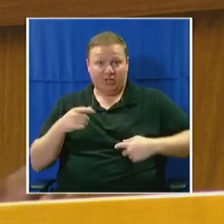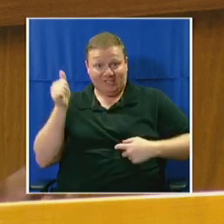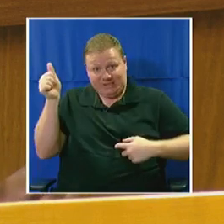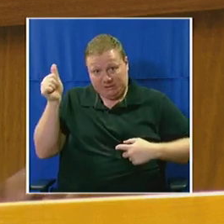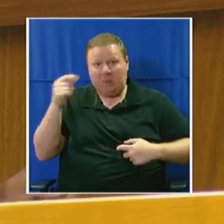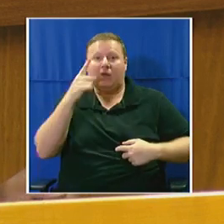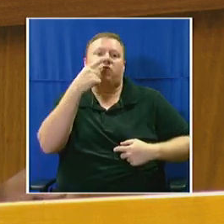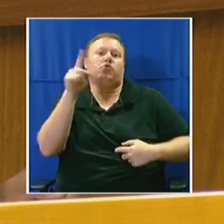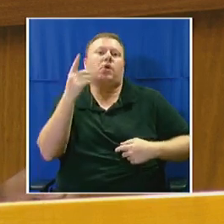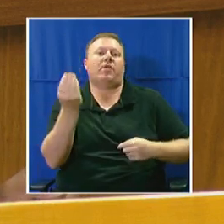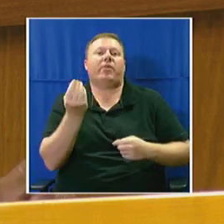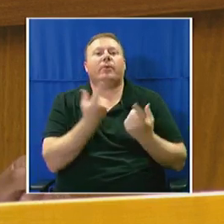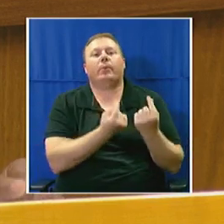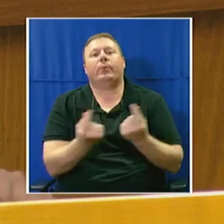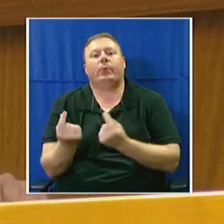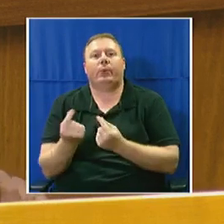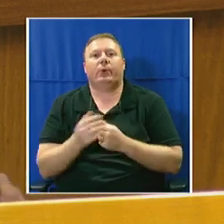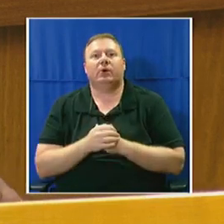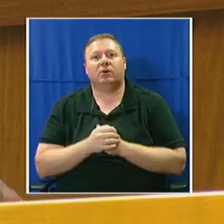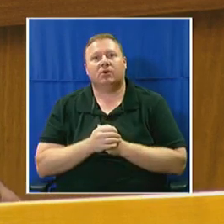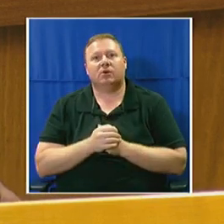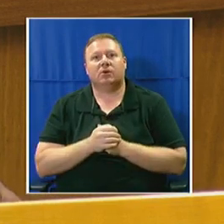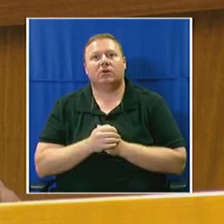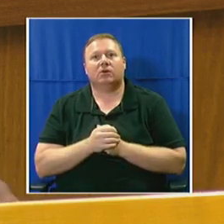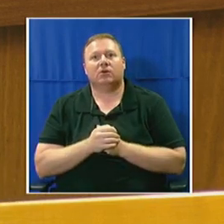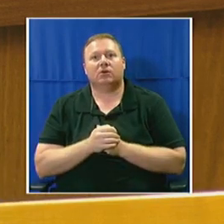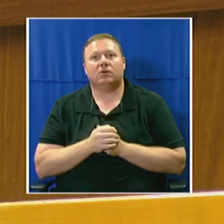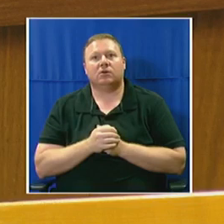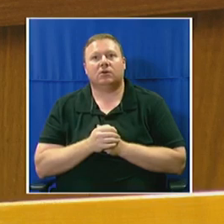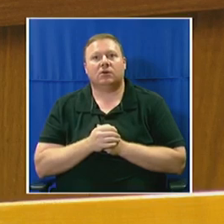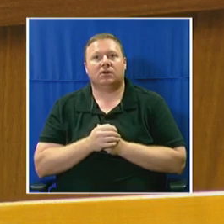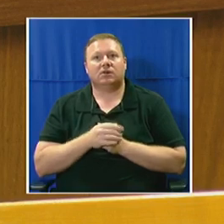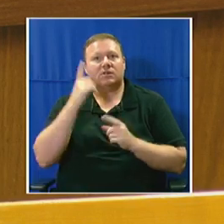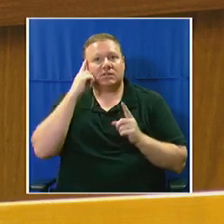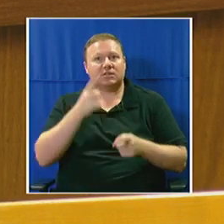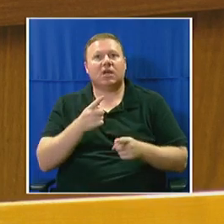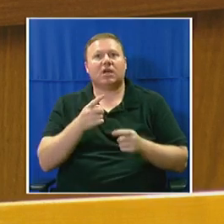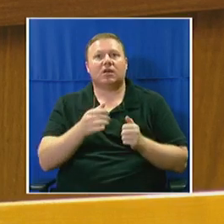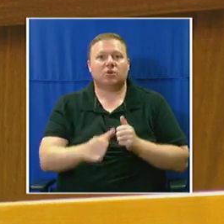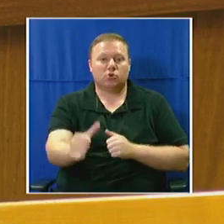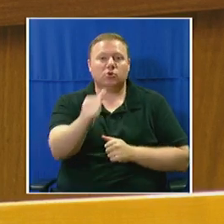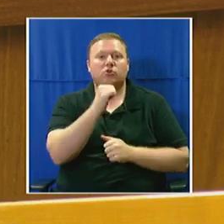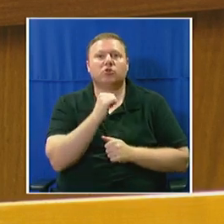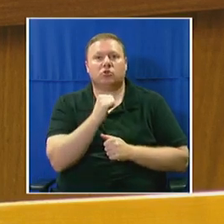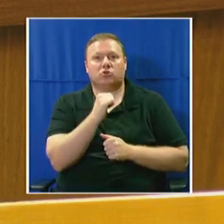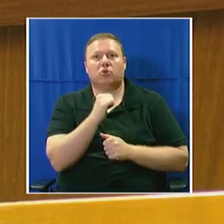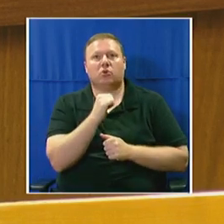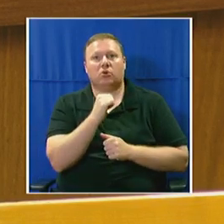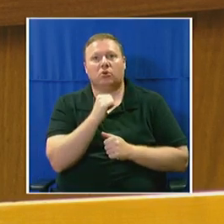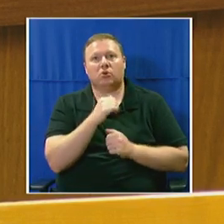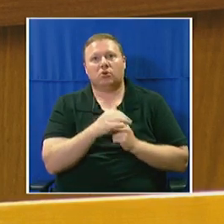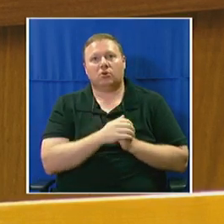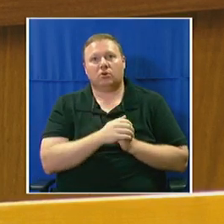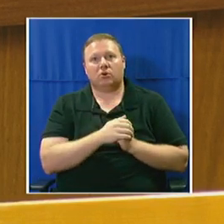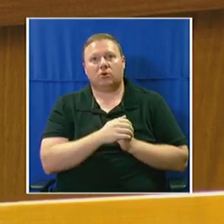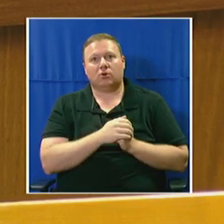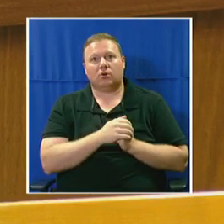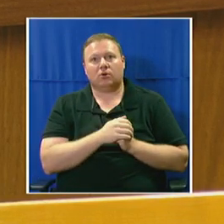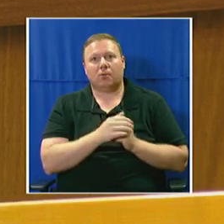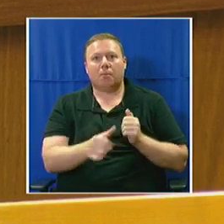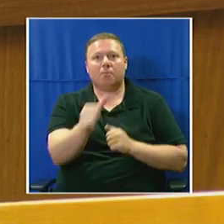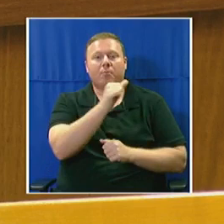NPP and the deputy and dppp Parliament acts independently in terms of its oversight function of the president in terms of